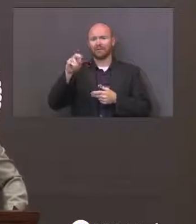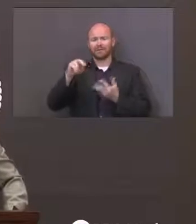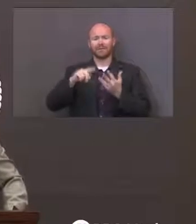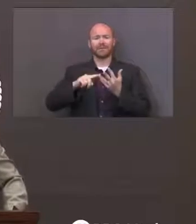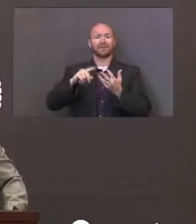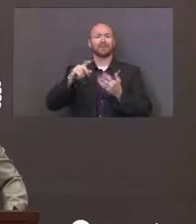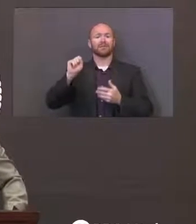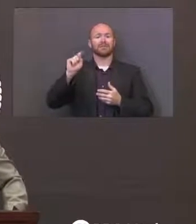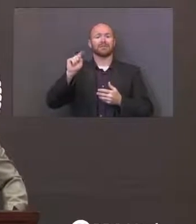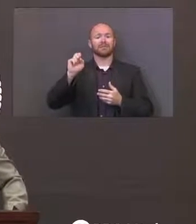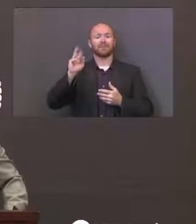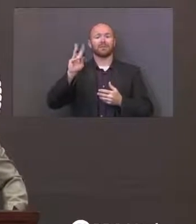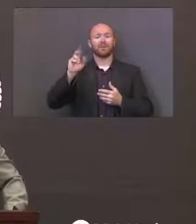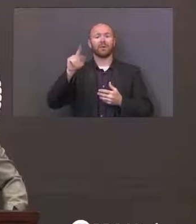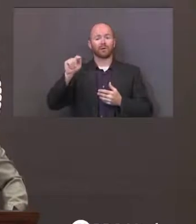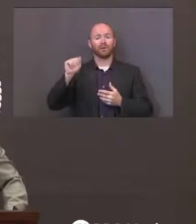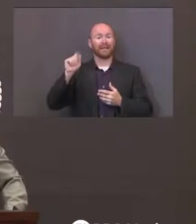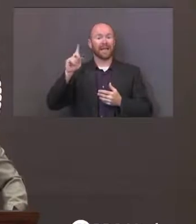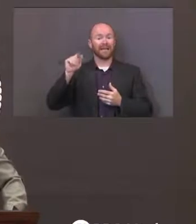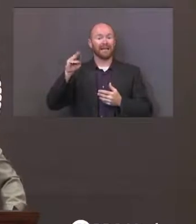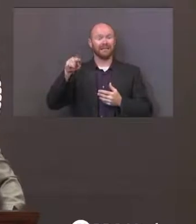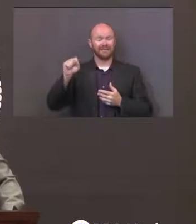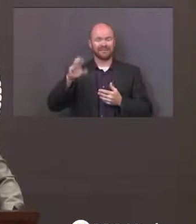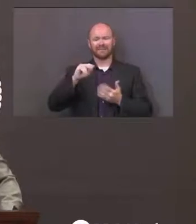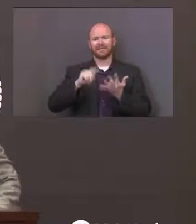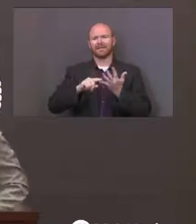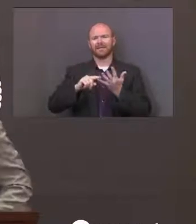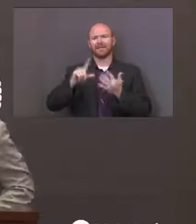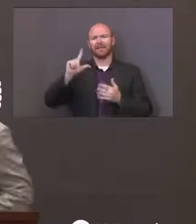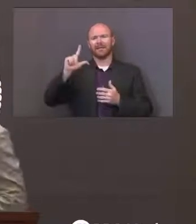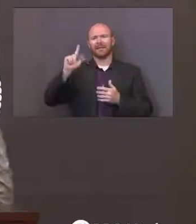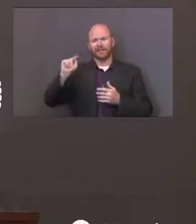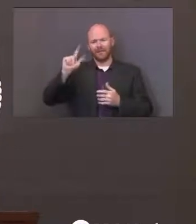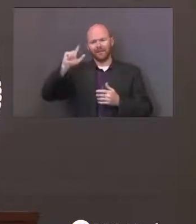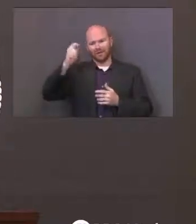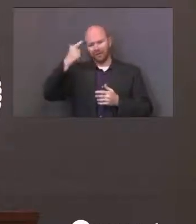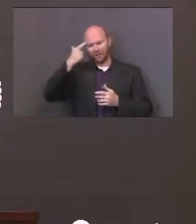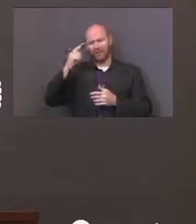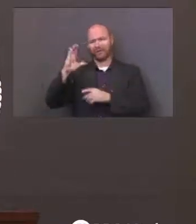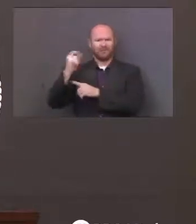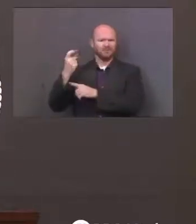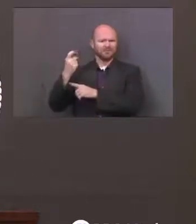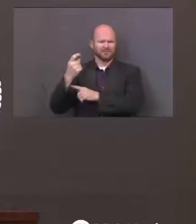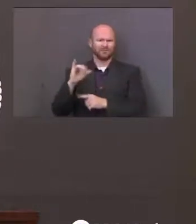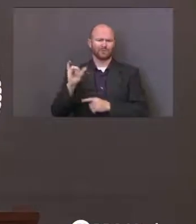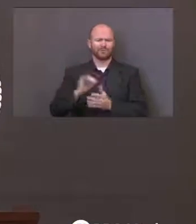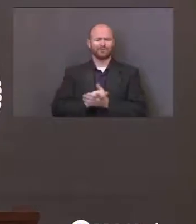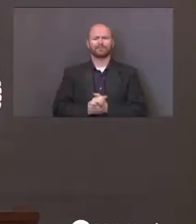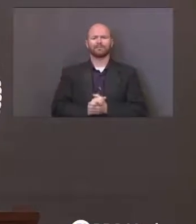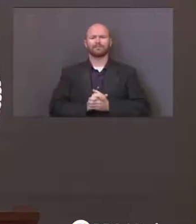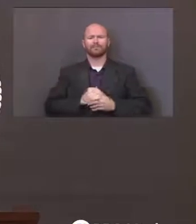and then our Lieutenant Governor Spencer Cox. So we will turn the time over to Dr. Dunn.